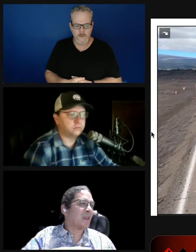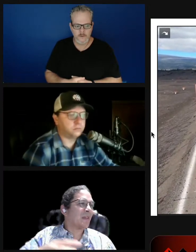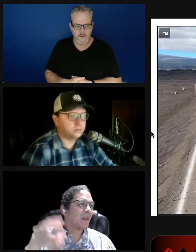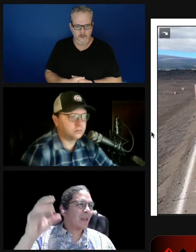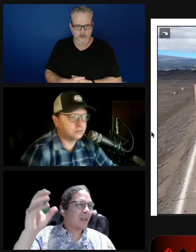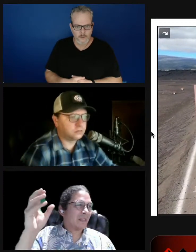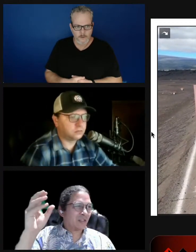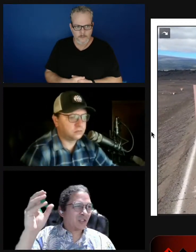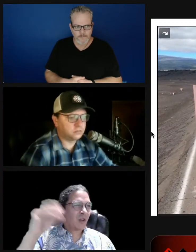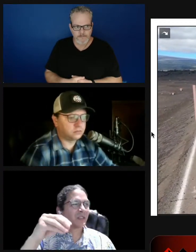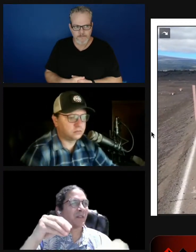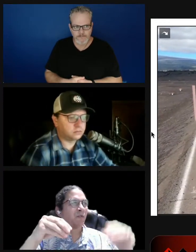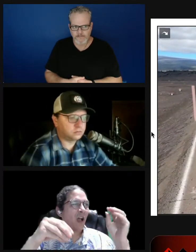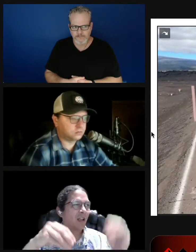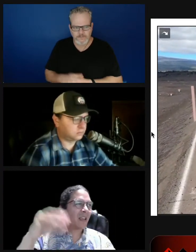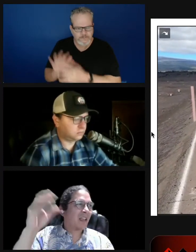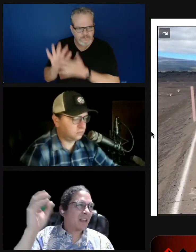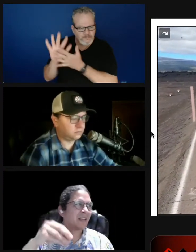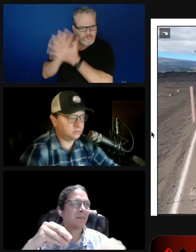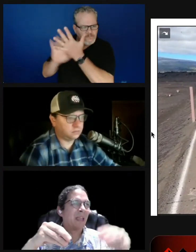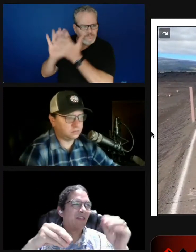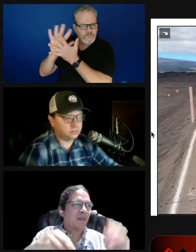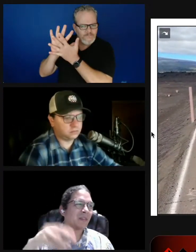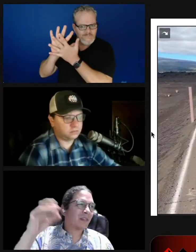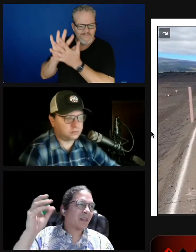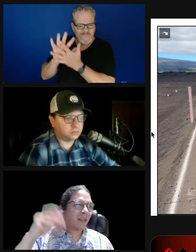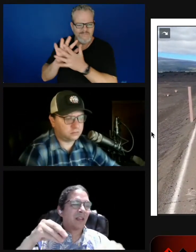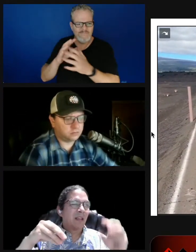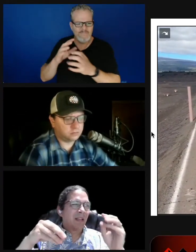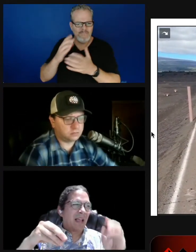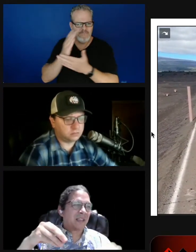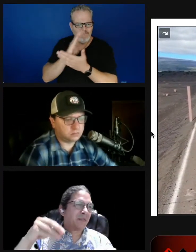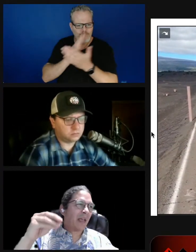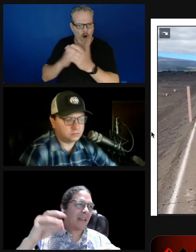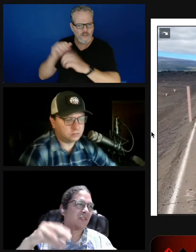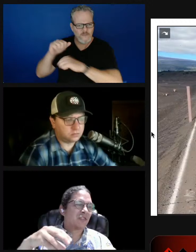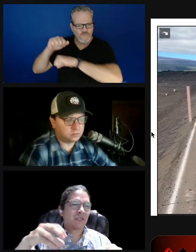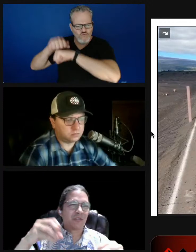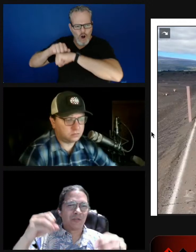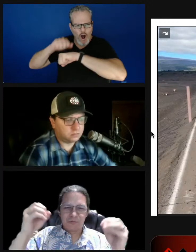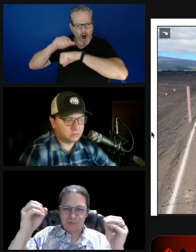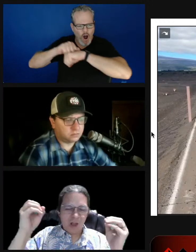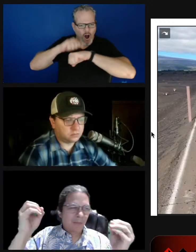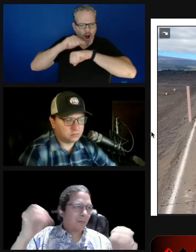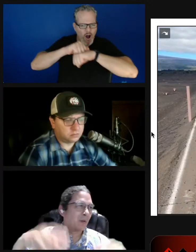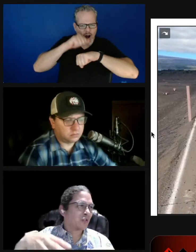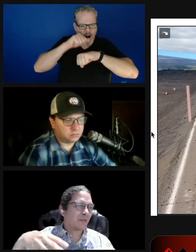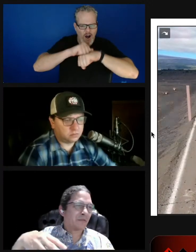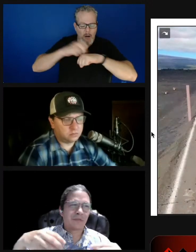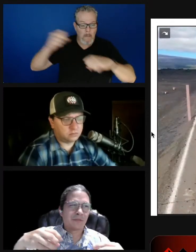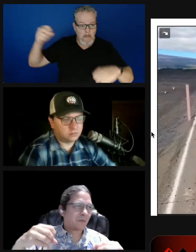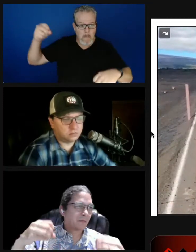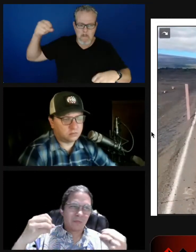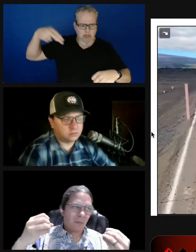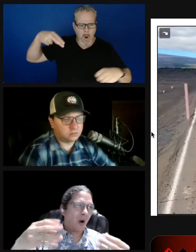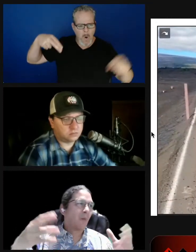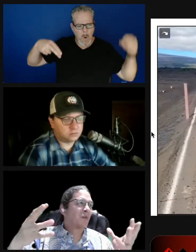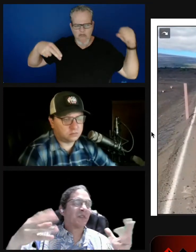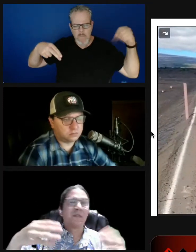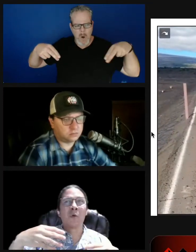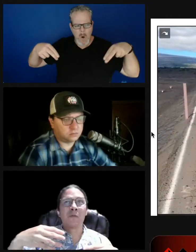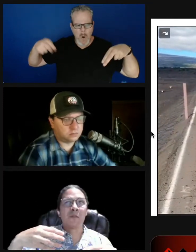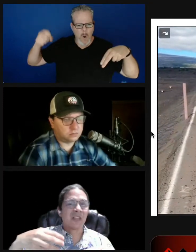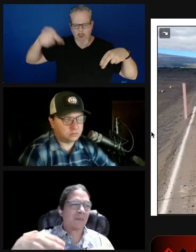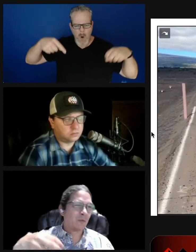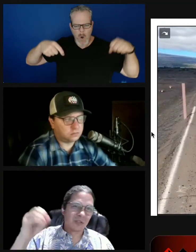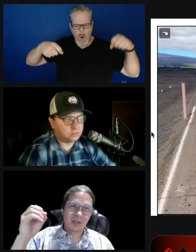would be these chunks of rock hitting the pavement as if you had just dropped a bunch of marbles